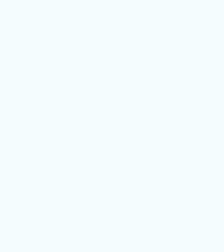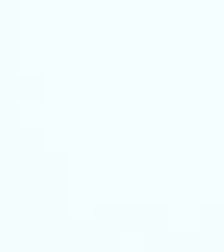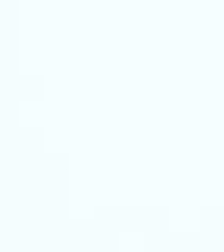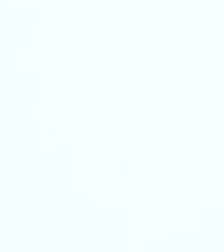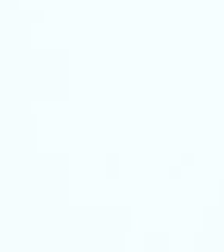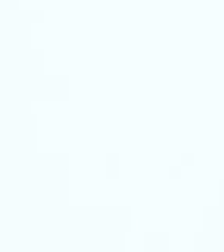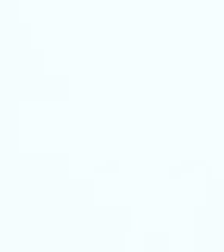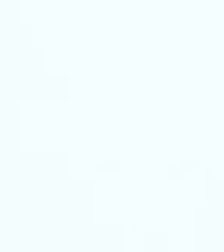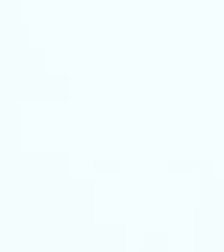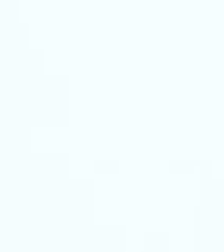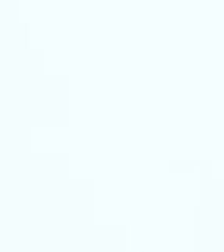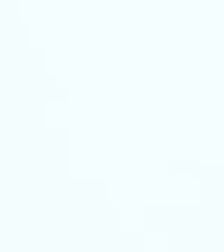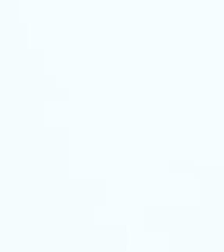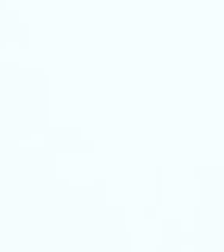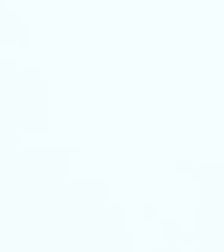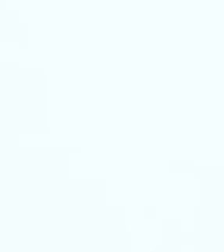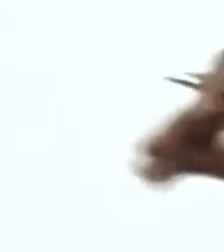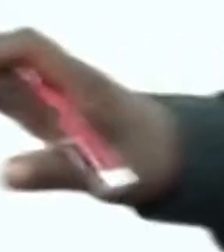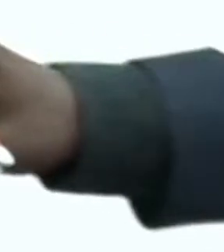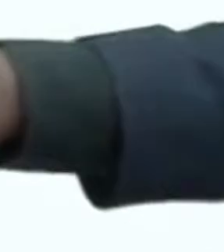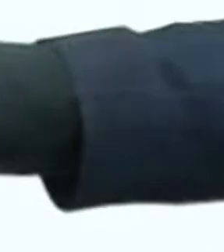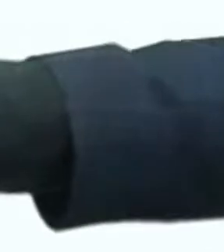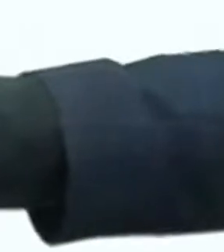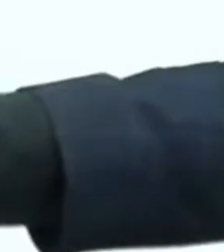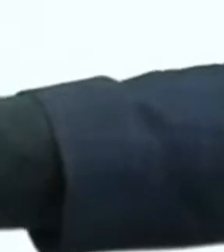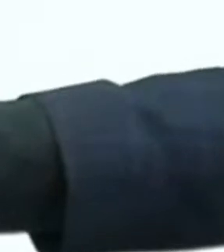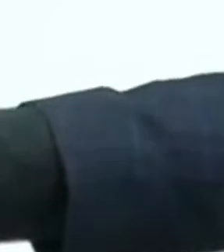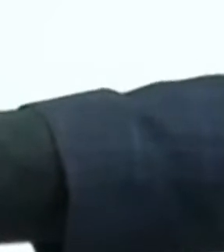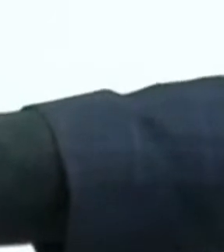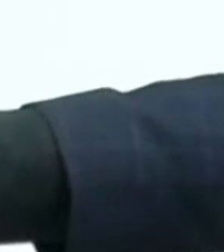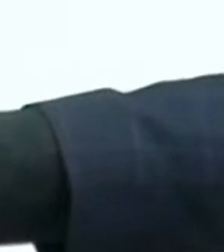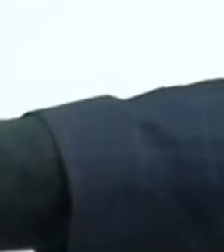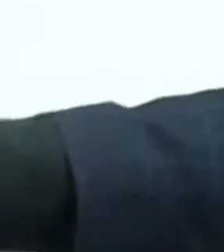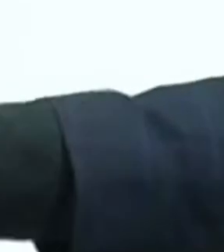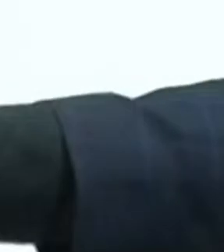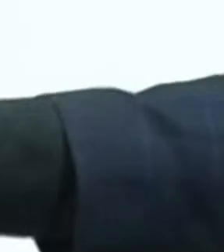are protected under Cap 12 of the laws of Zambia,